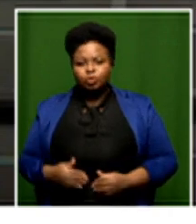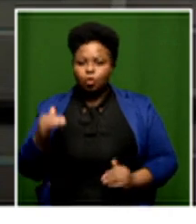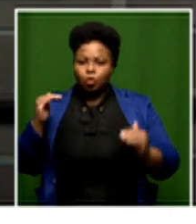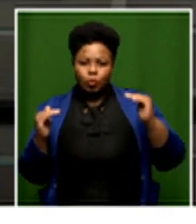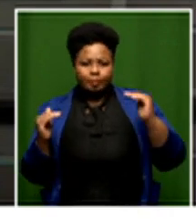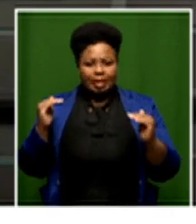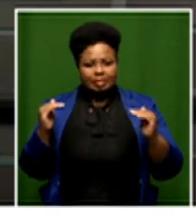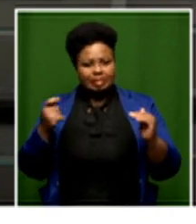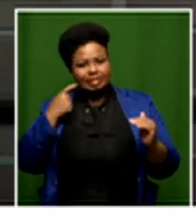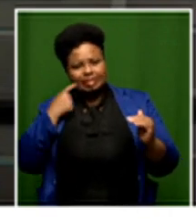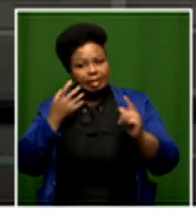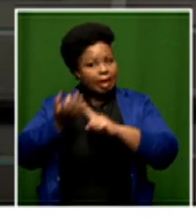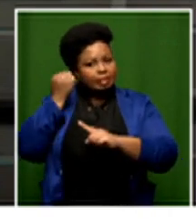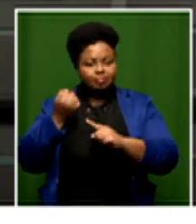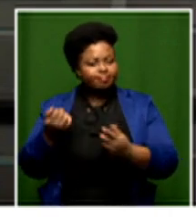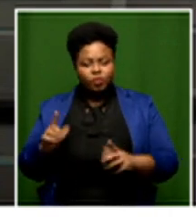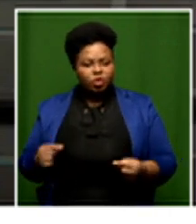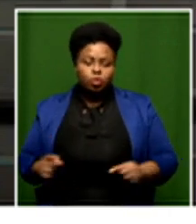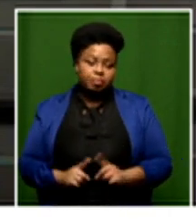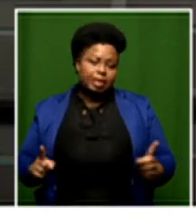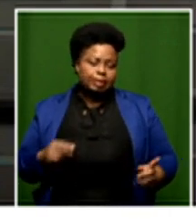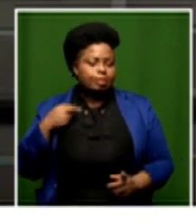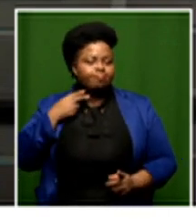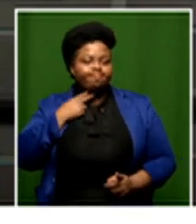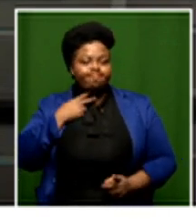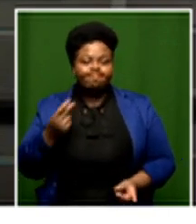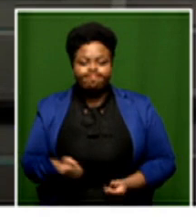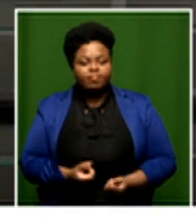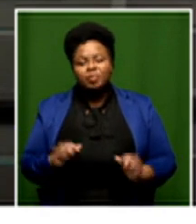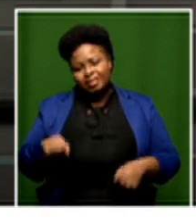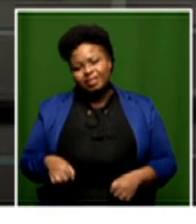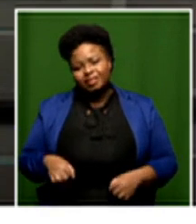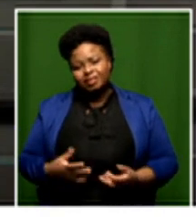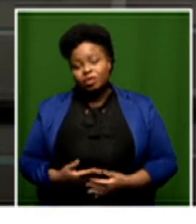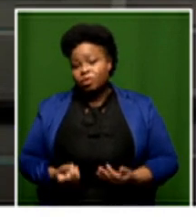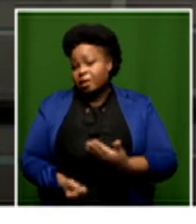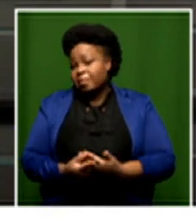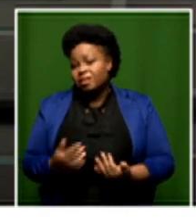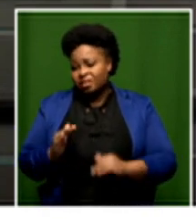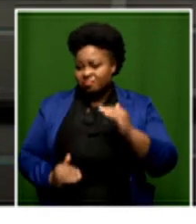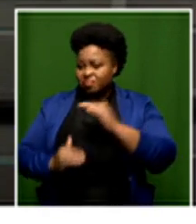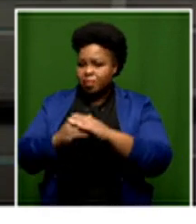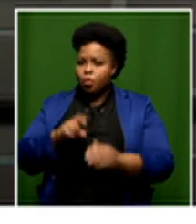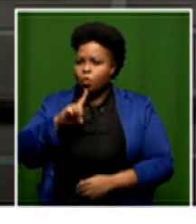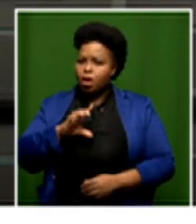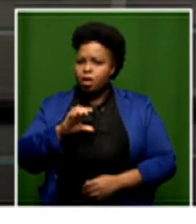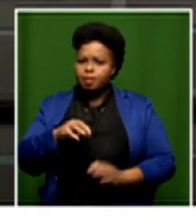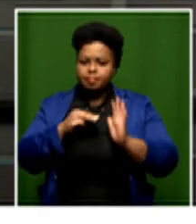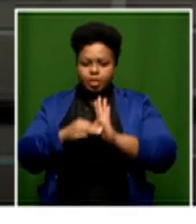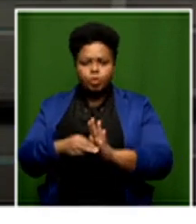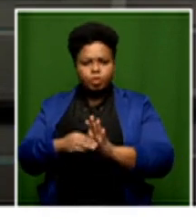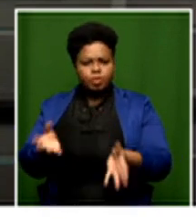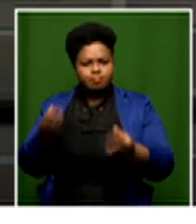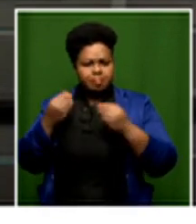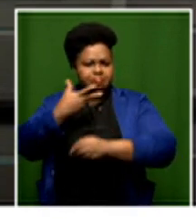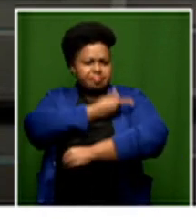balancing act to make. Unfortunately, despite only having around 1 million doses of vaccine